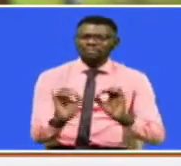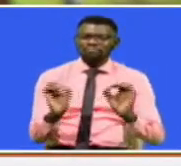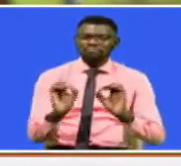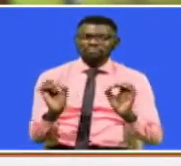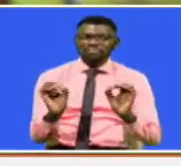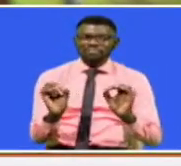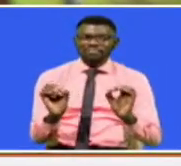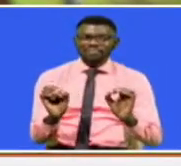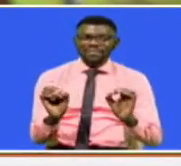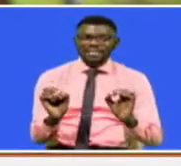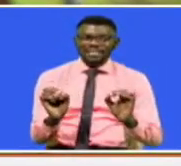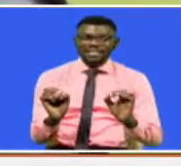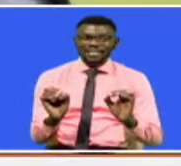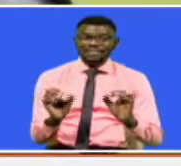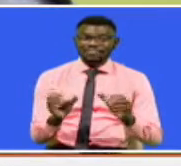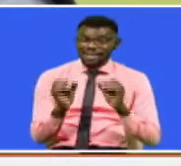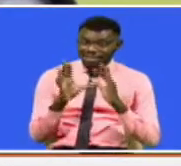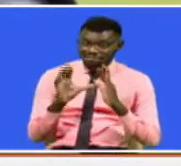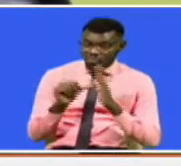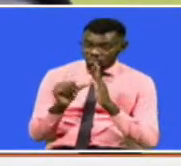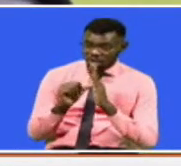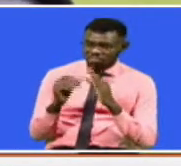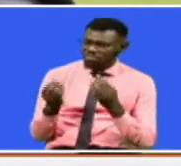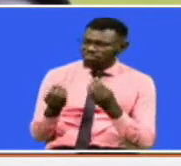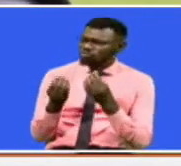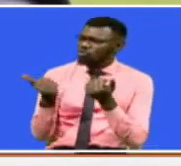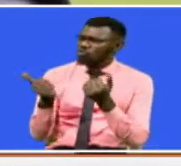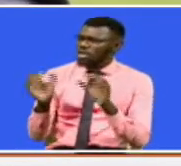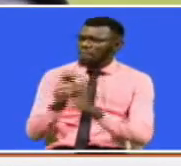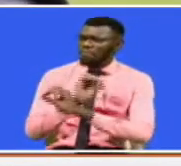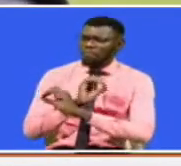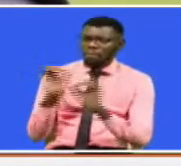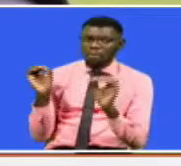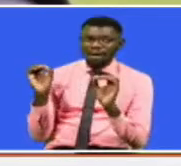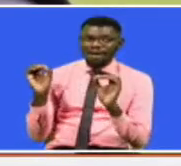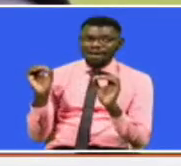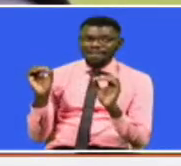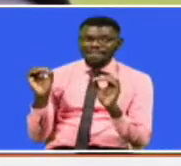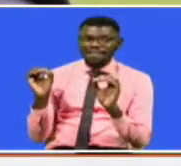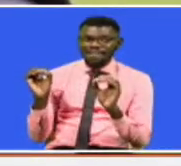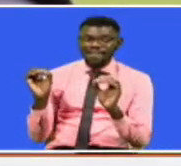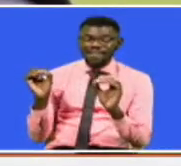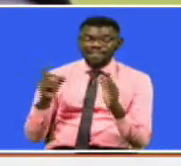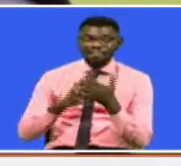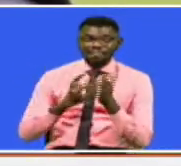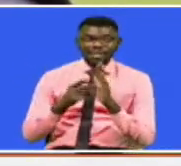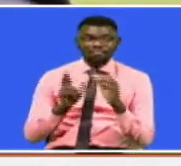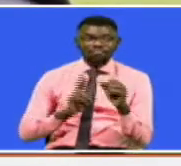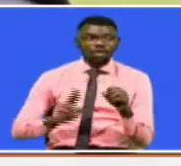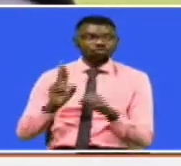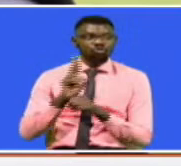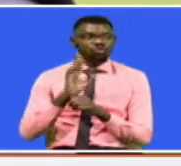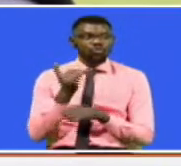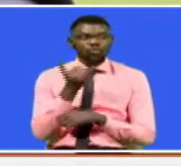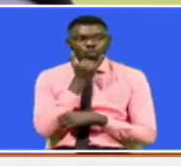And you see, when you misdiagnose, you will definitely apply the wrong